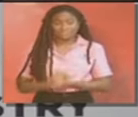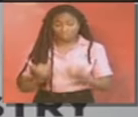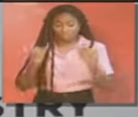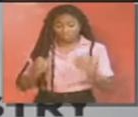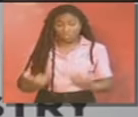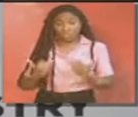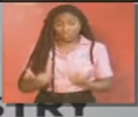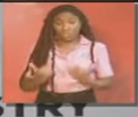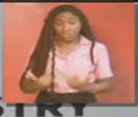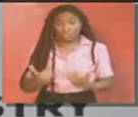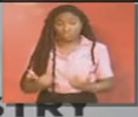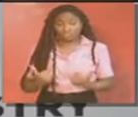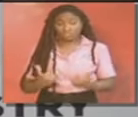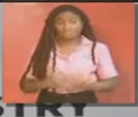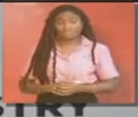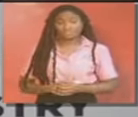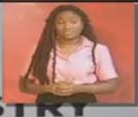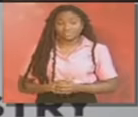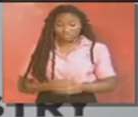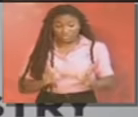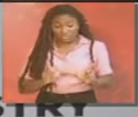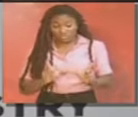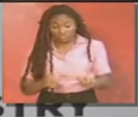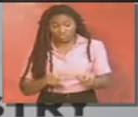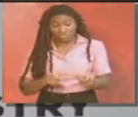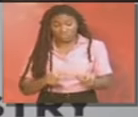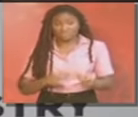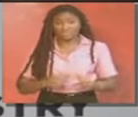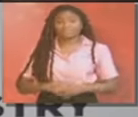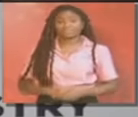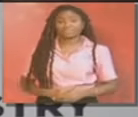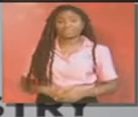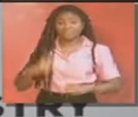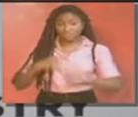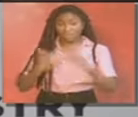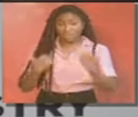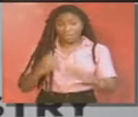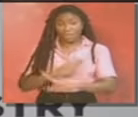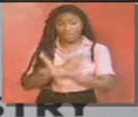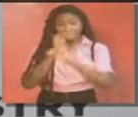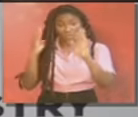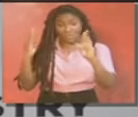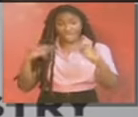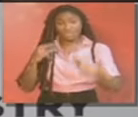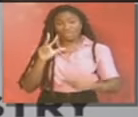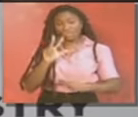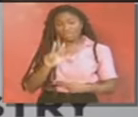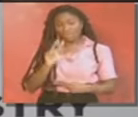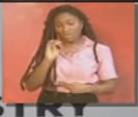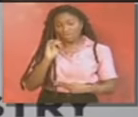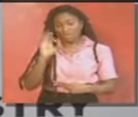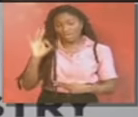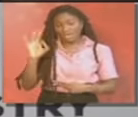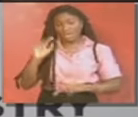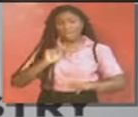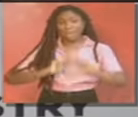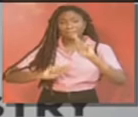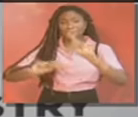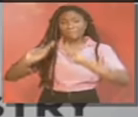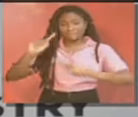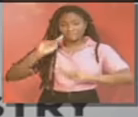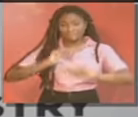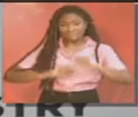and state-supervised quarantine facilities, as of this morning, there are 309 persons